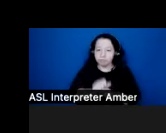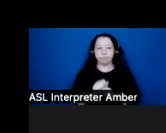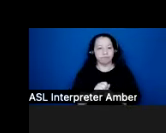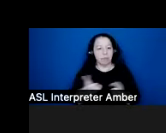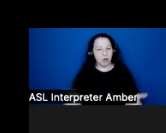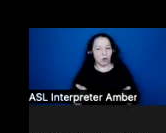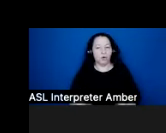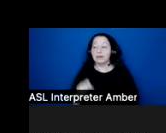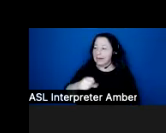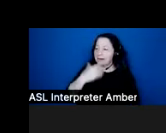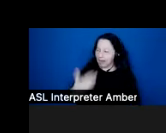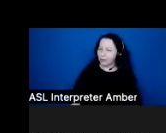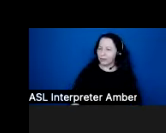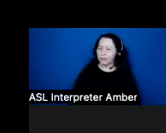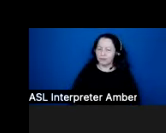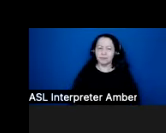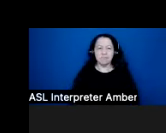Thank you for that.